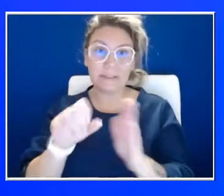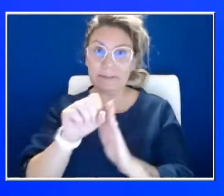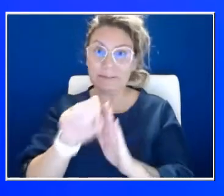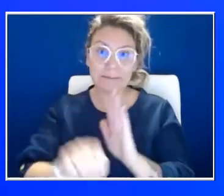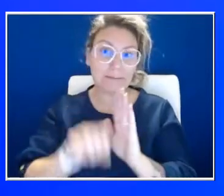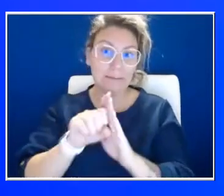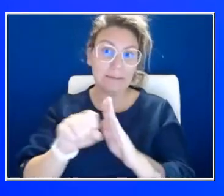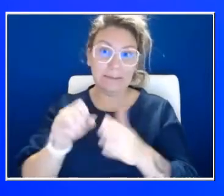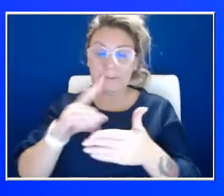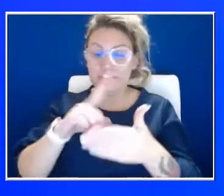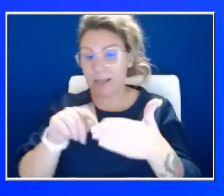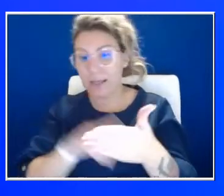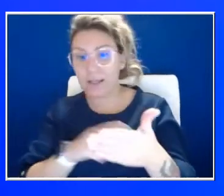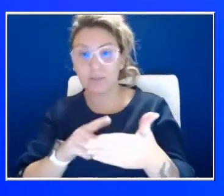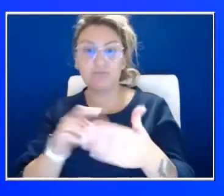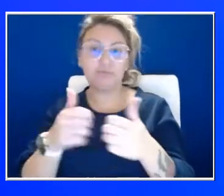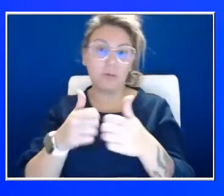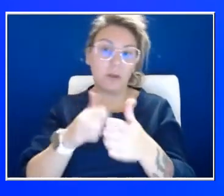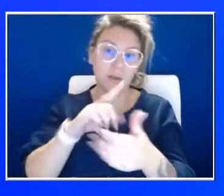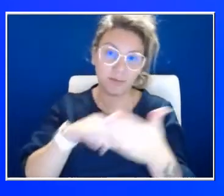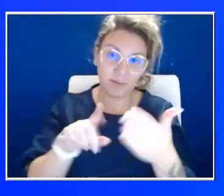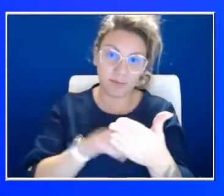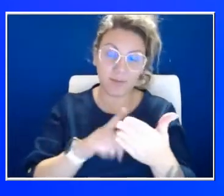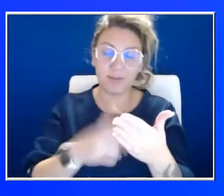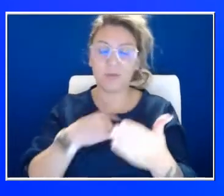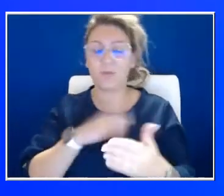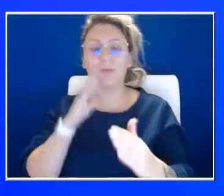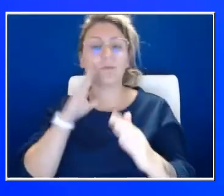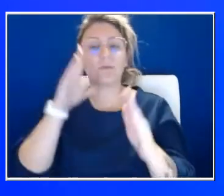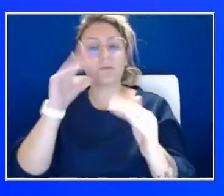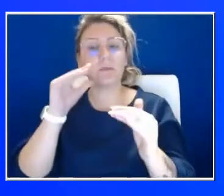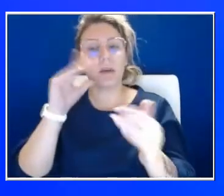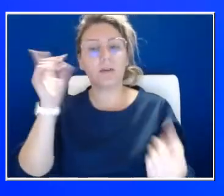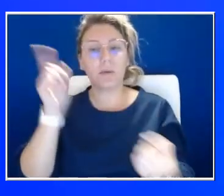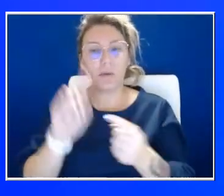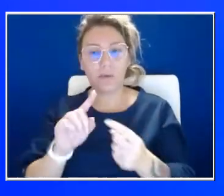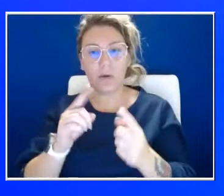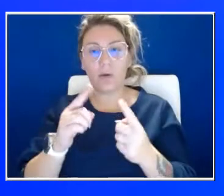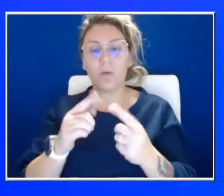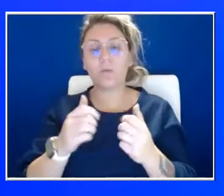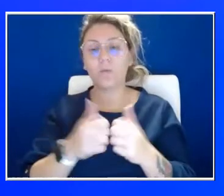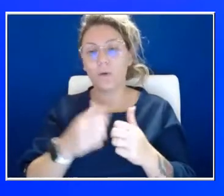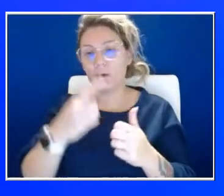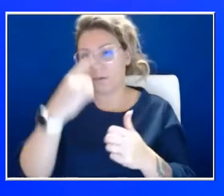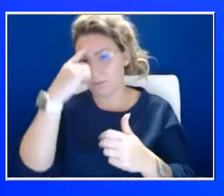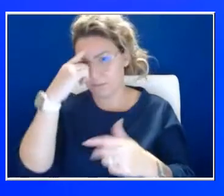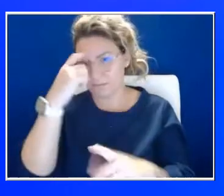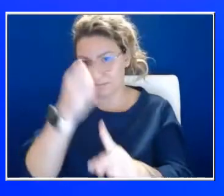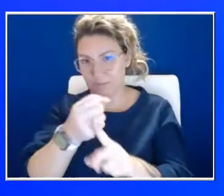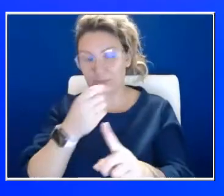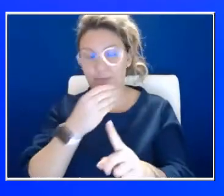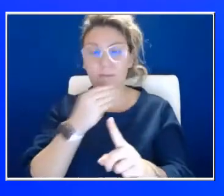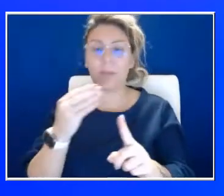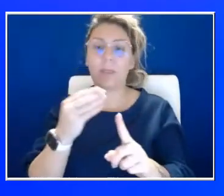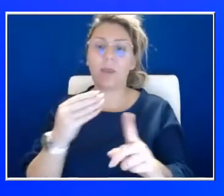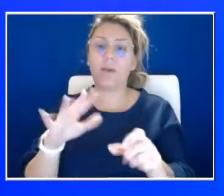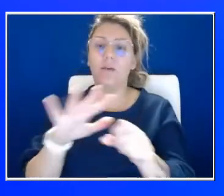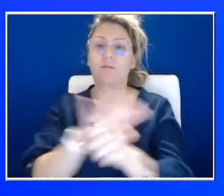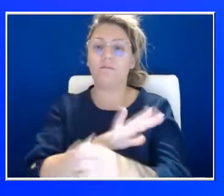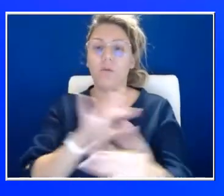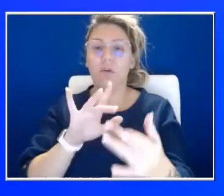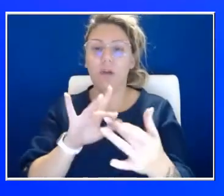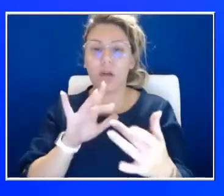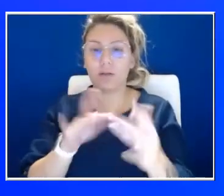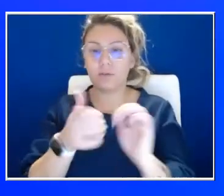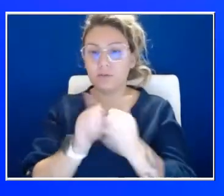So obviously we'd expect a reduction in concussion. As we've ramped back up to full contact and collision sports, including football and soccer, and